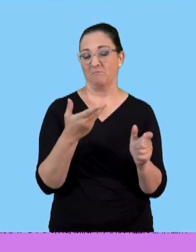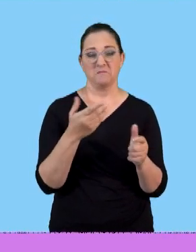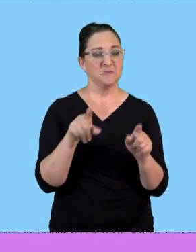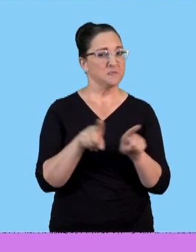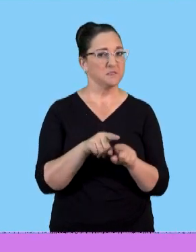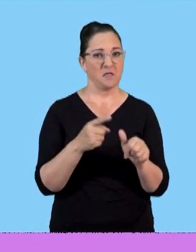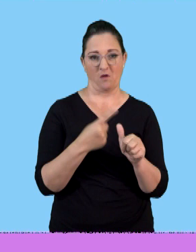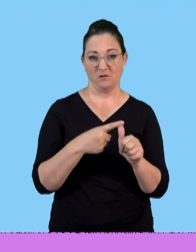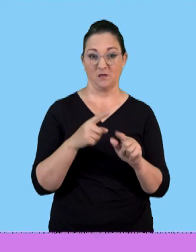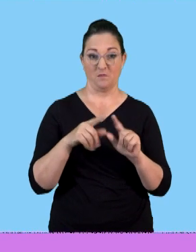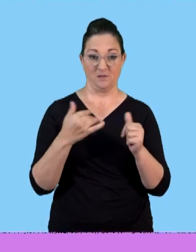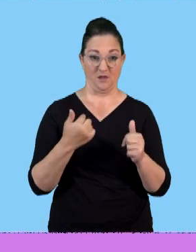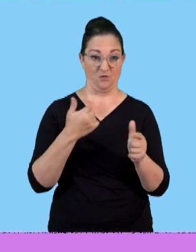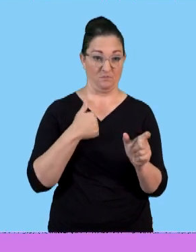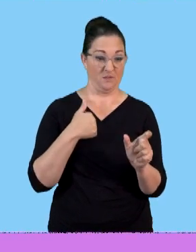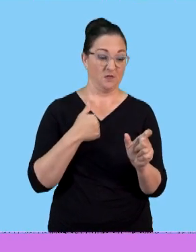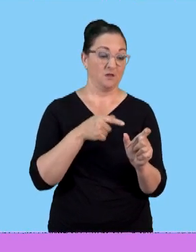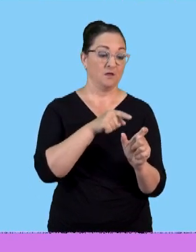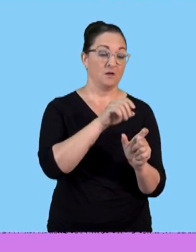answer. So when I've measured that